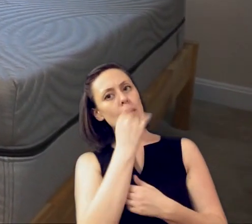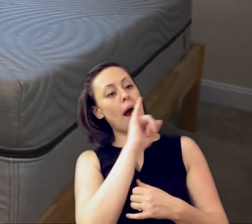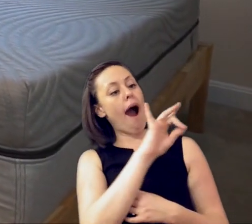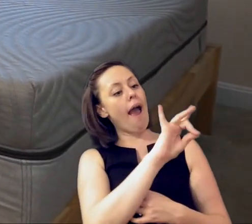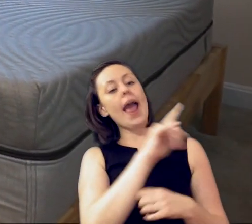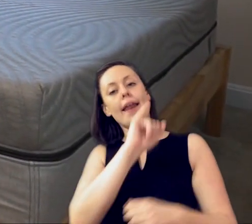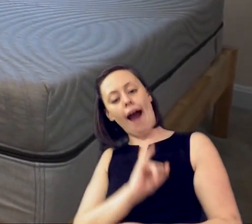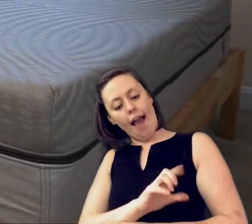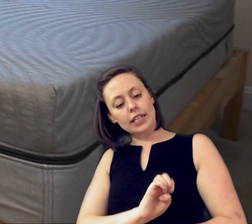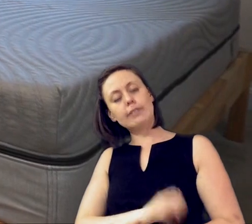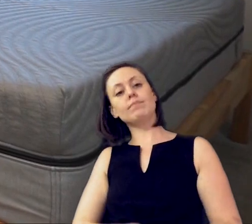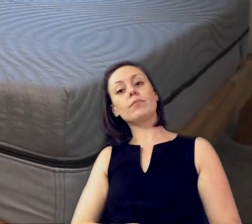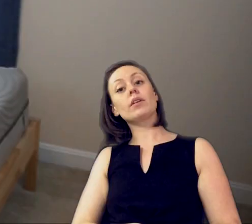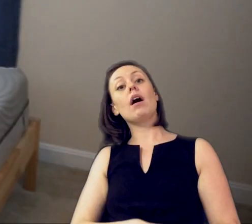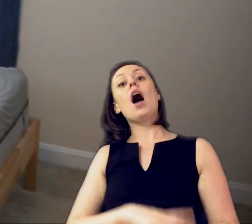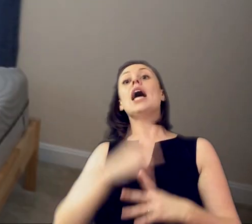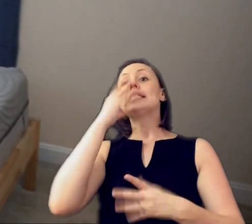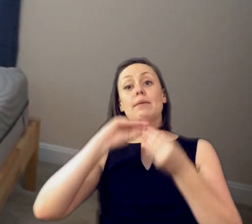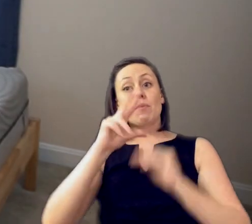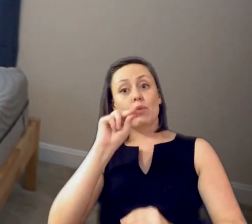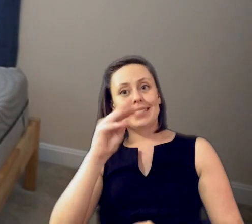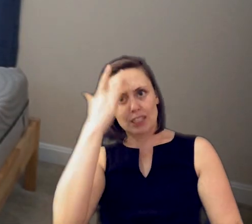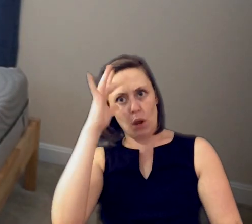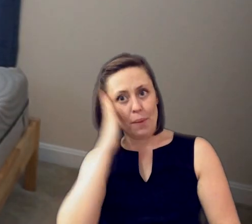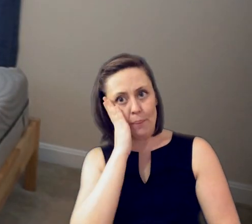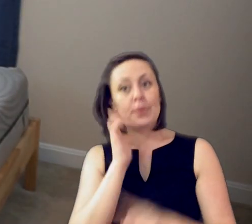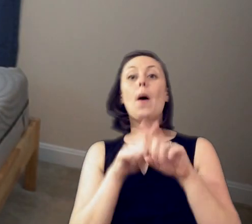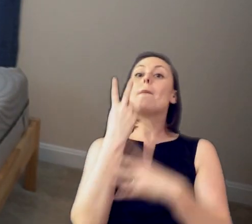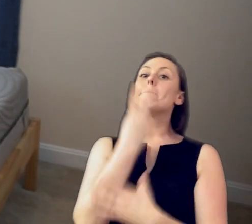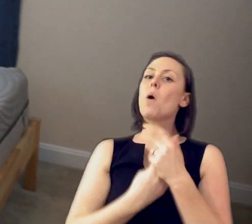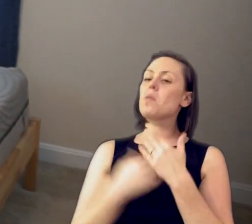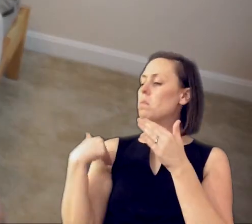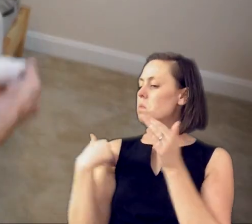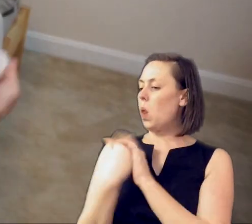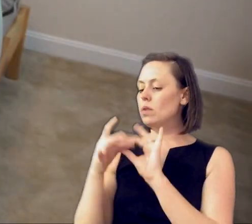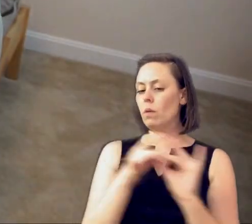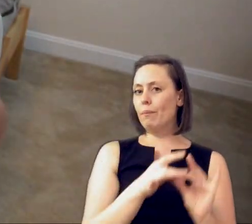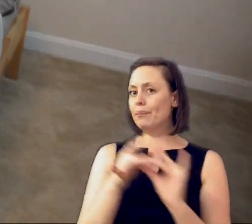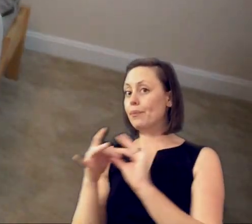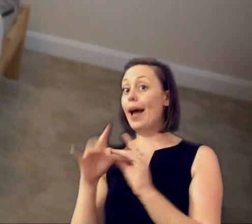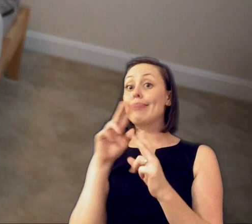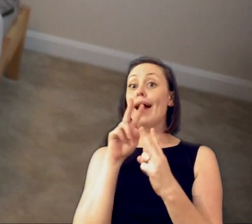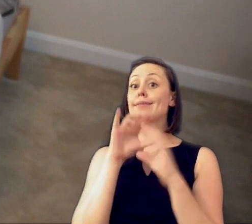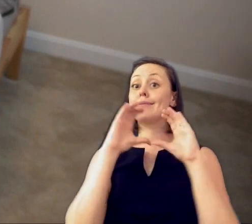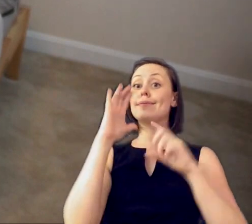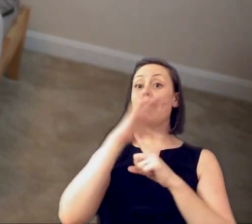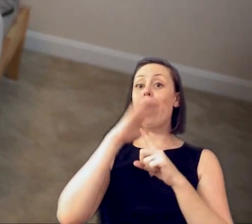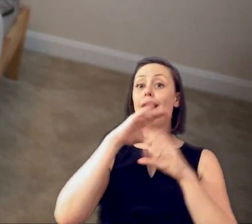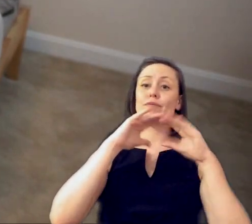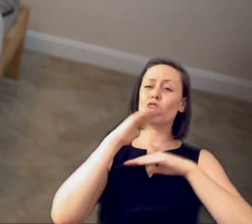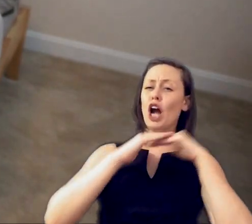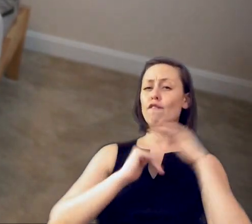and ILE Sleep Number 360 smart beds. Both are very closely related. The top layer of comfort foam